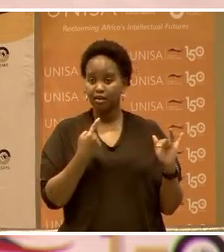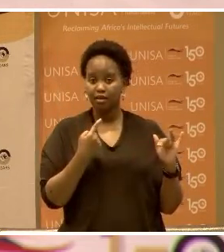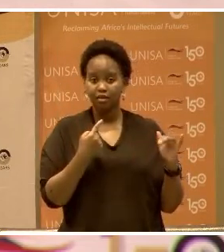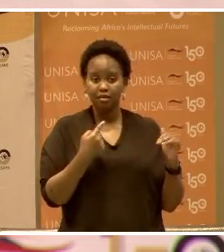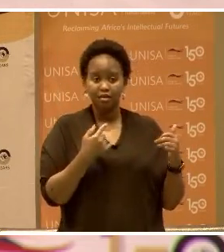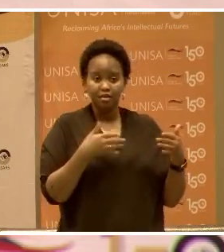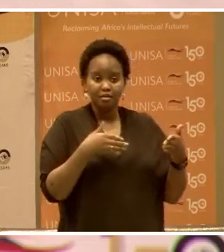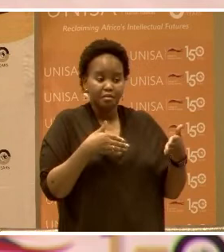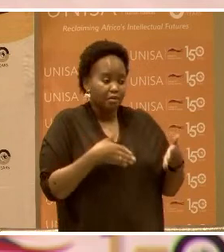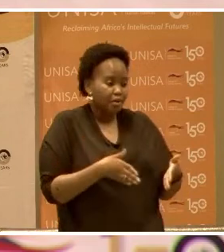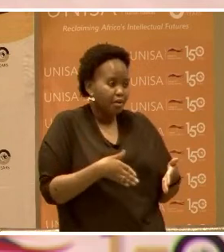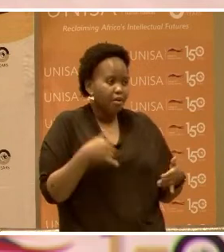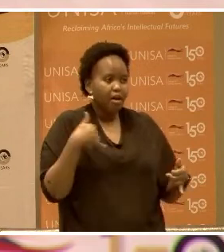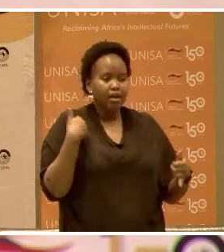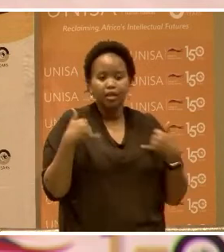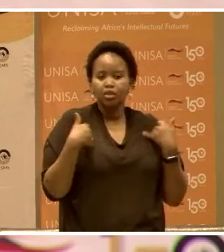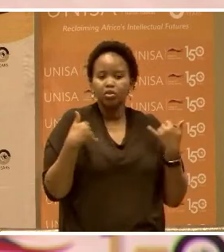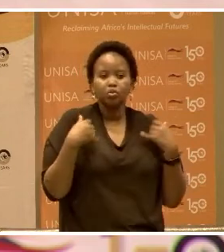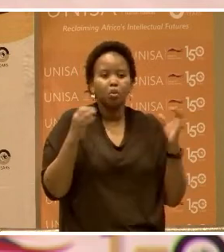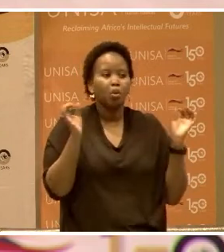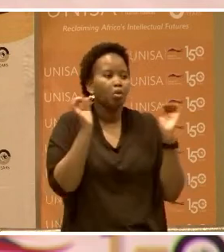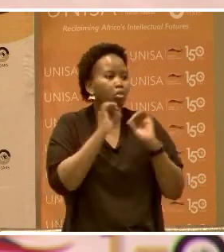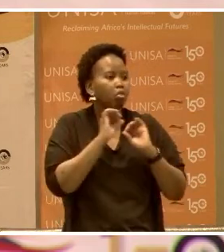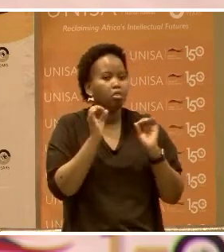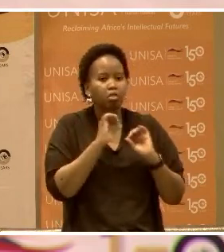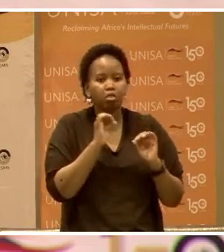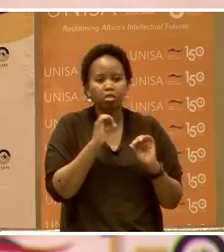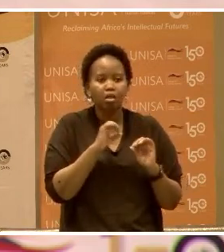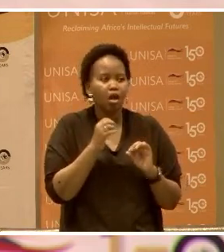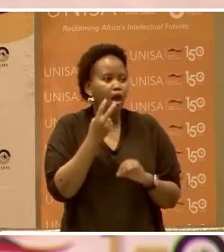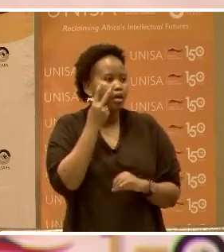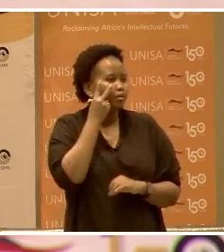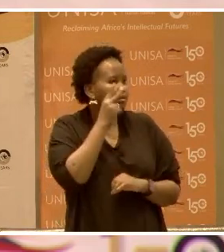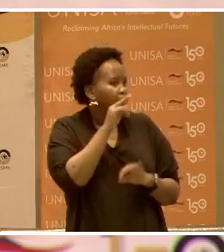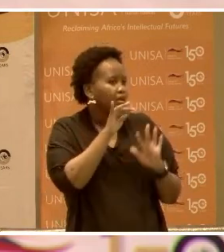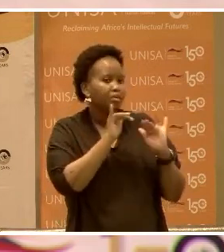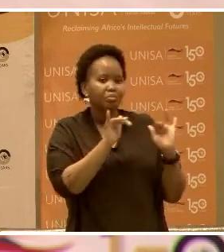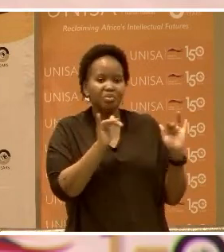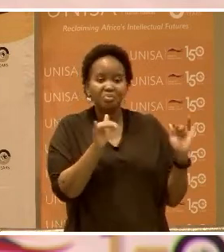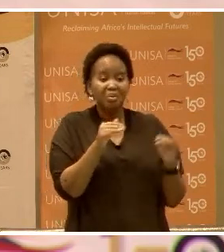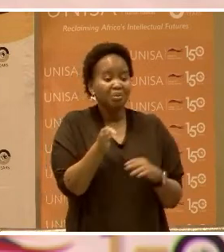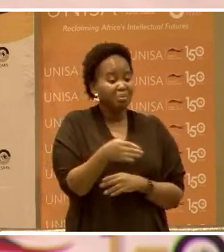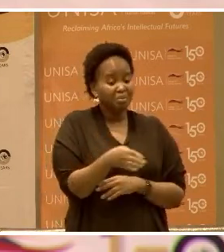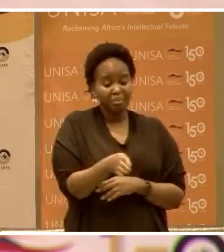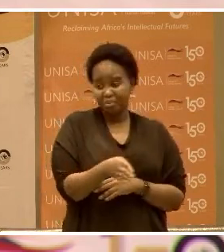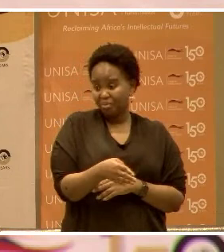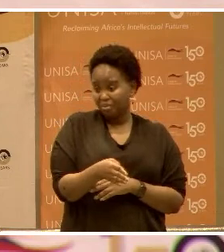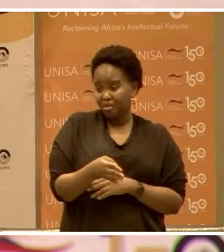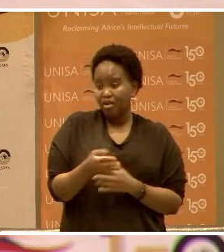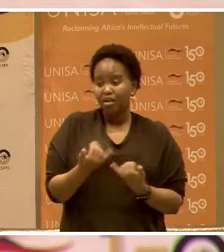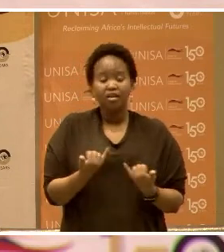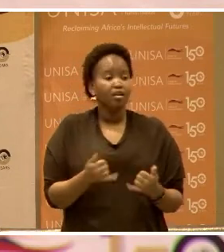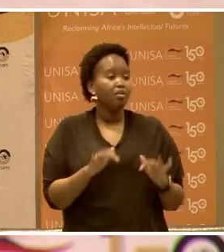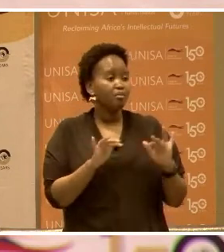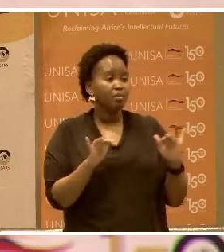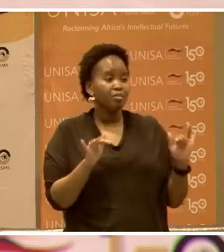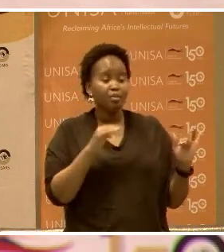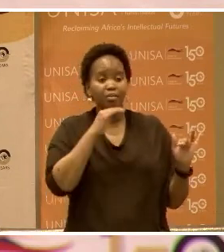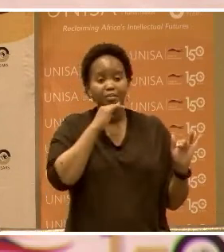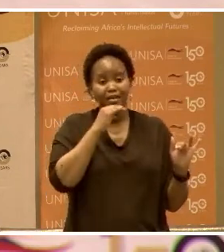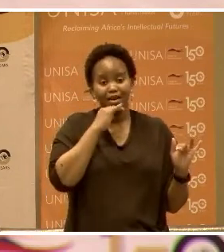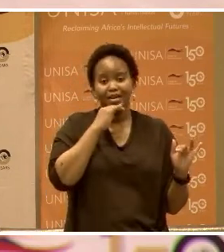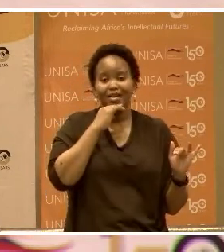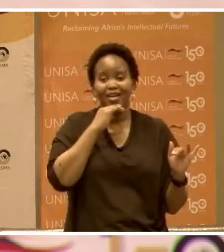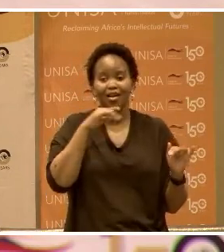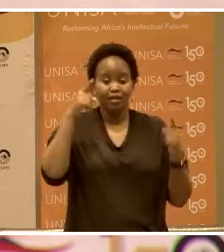enjoying. But I'm seeing a lot of absentees here, meaning that people decided to take matters into their own hands.